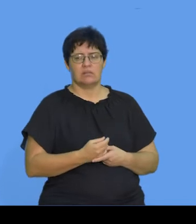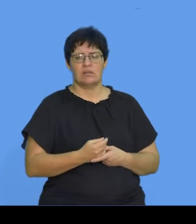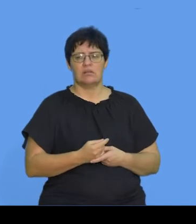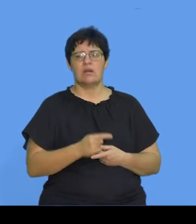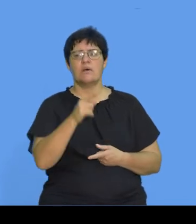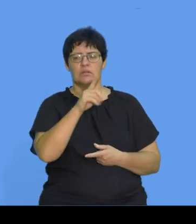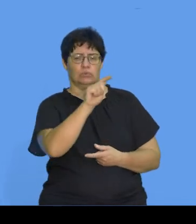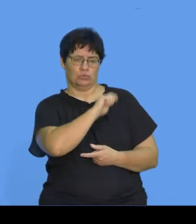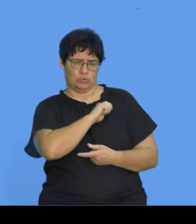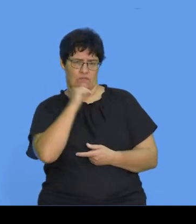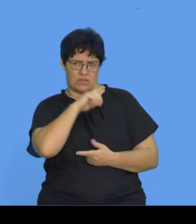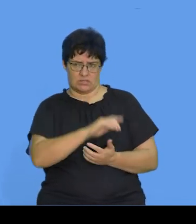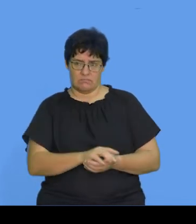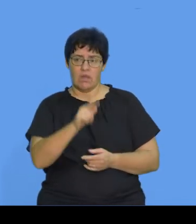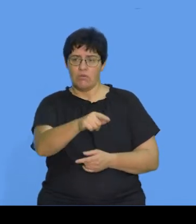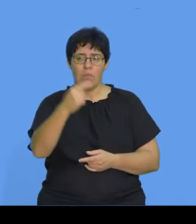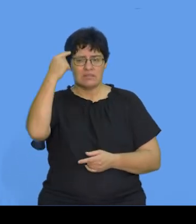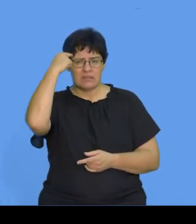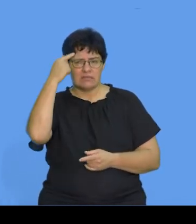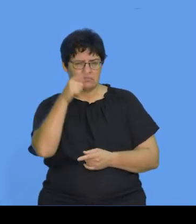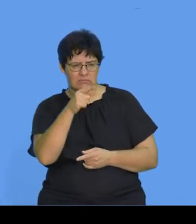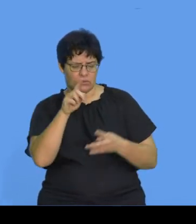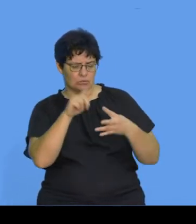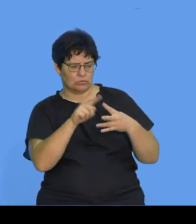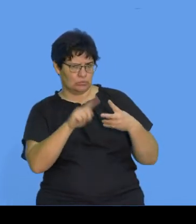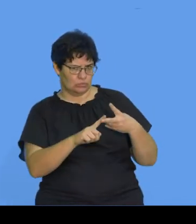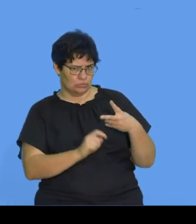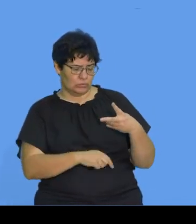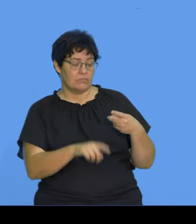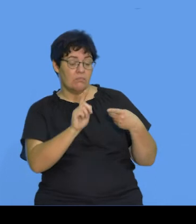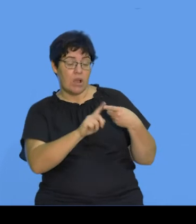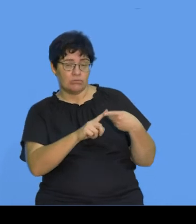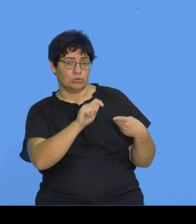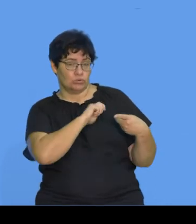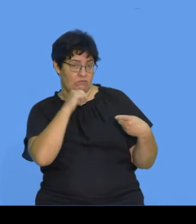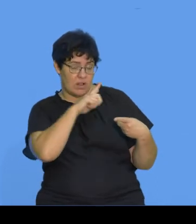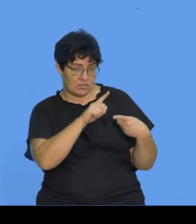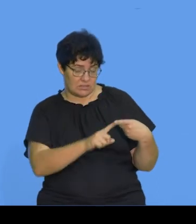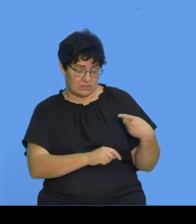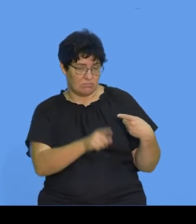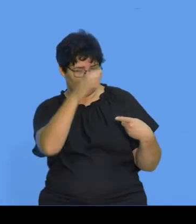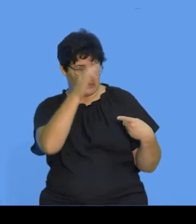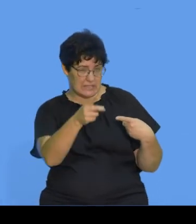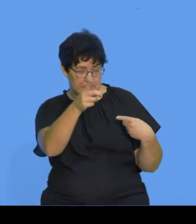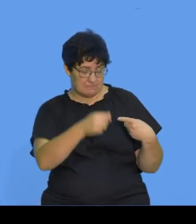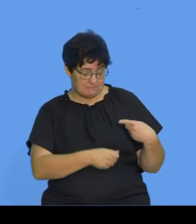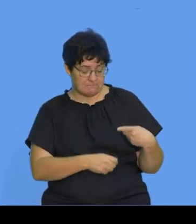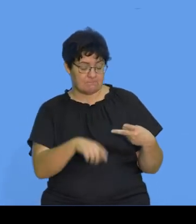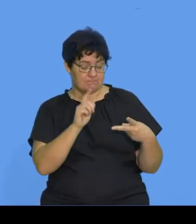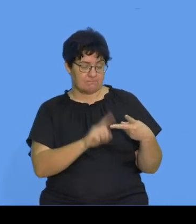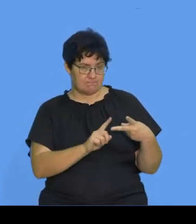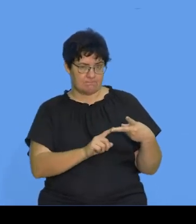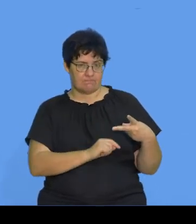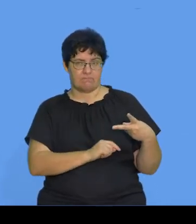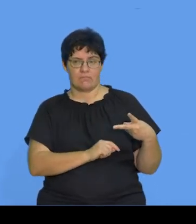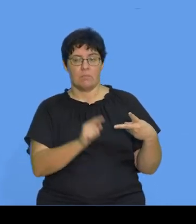that you have to consider each time. Number one, is it true or false? So you need to decide and tick